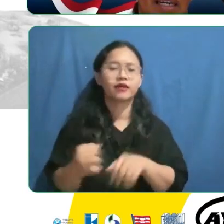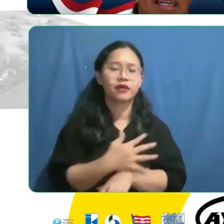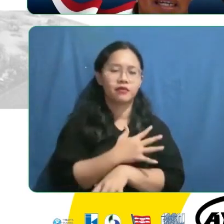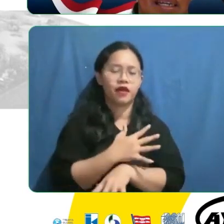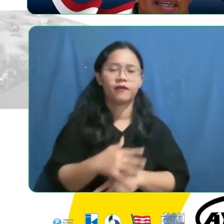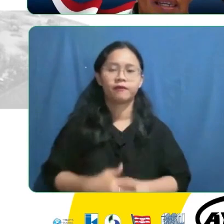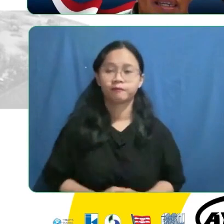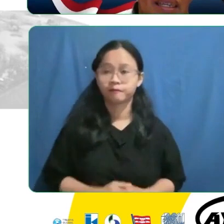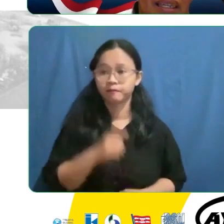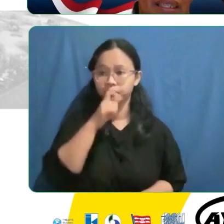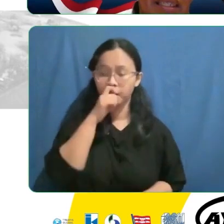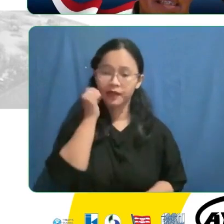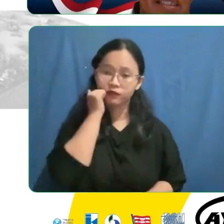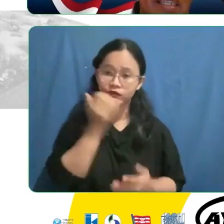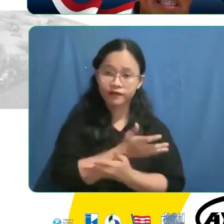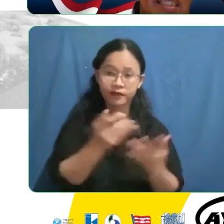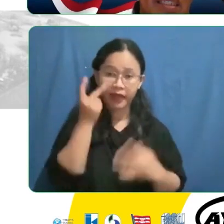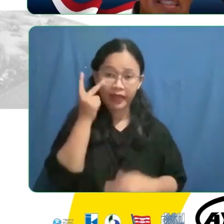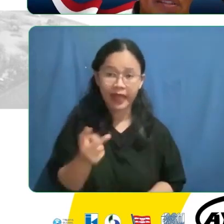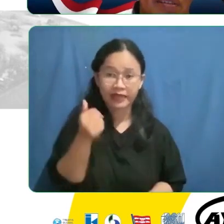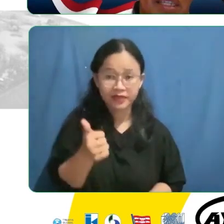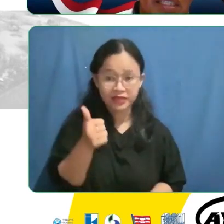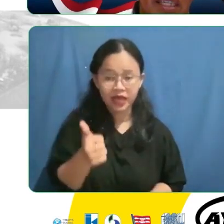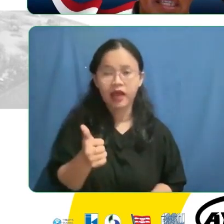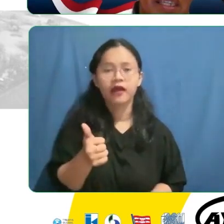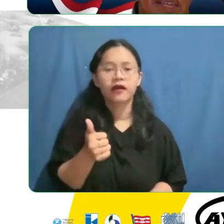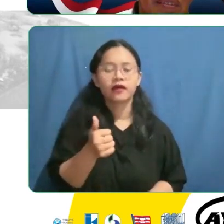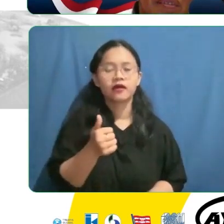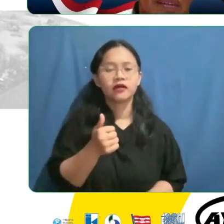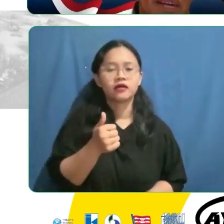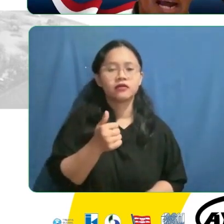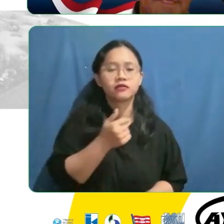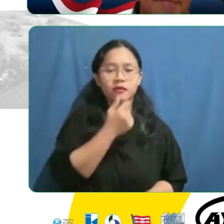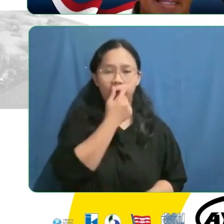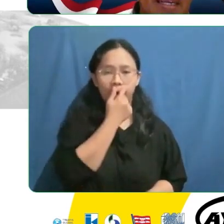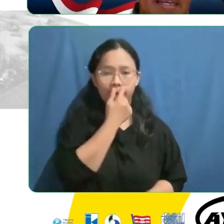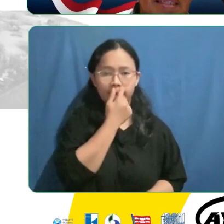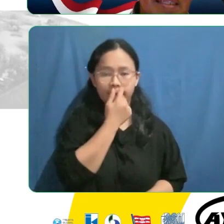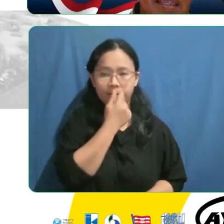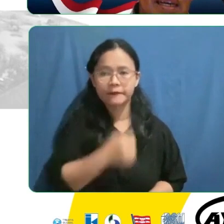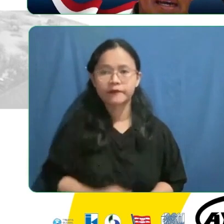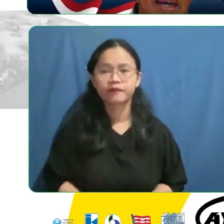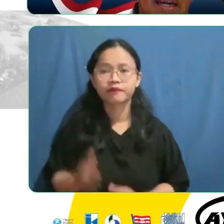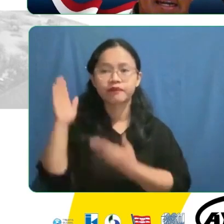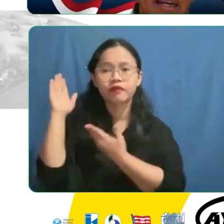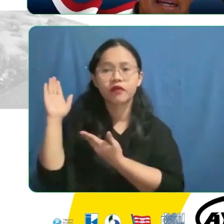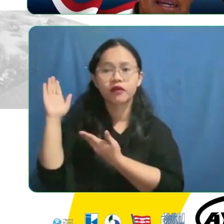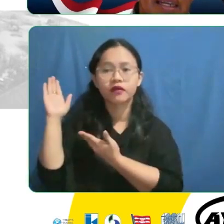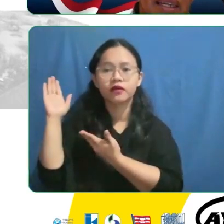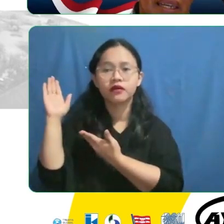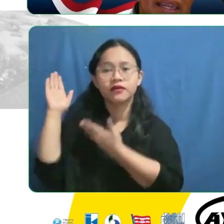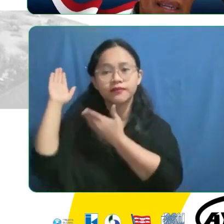in the central circle is actually the changing of climate, yeah, And